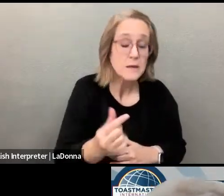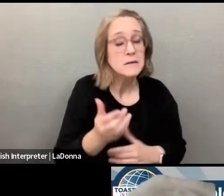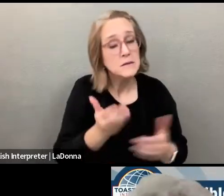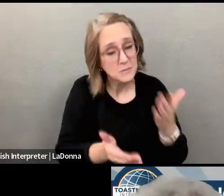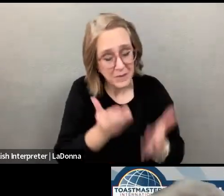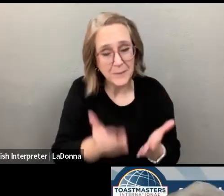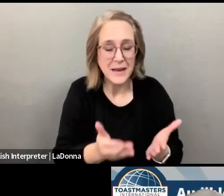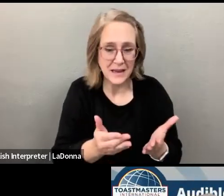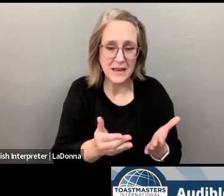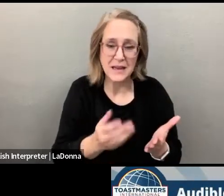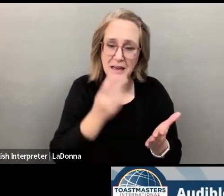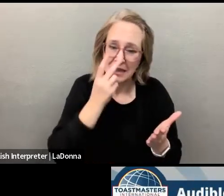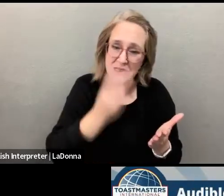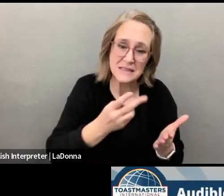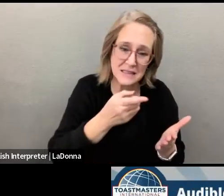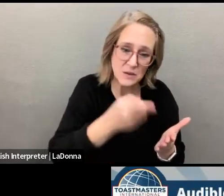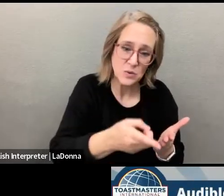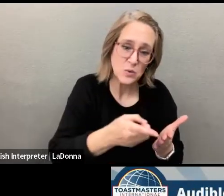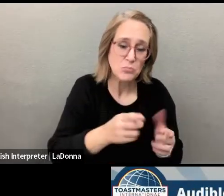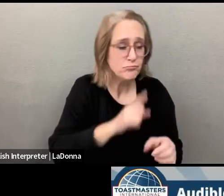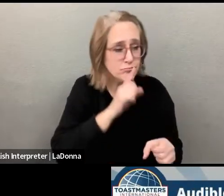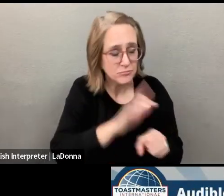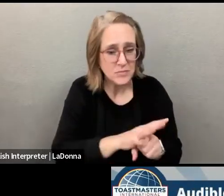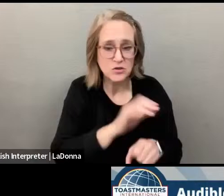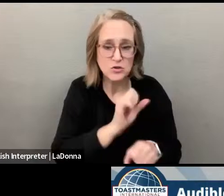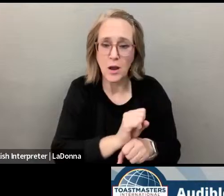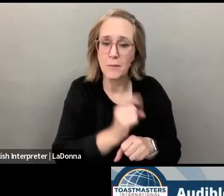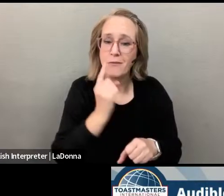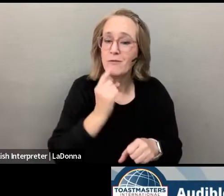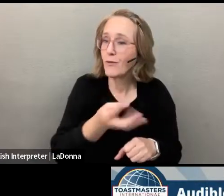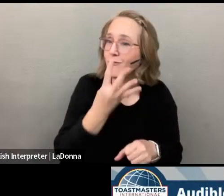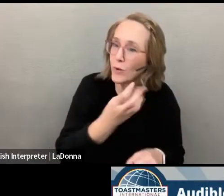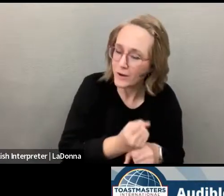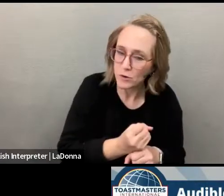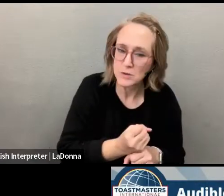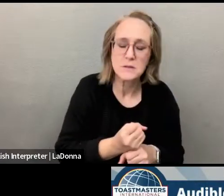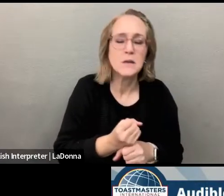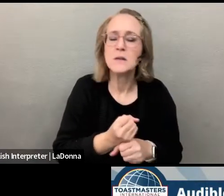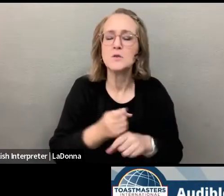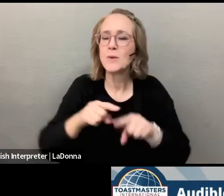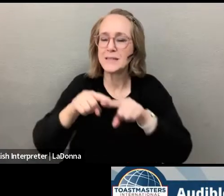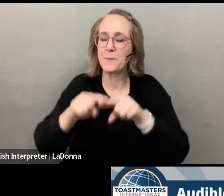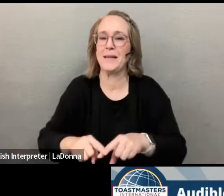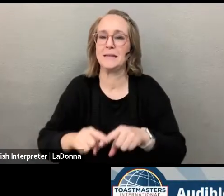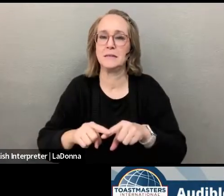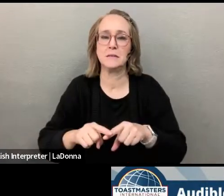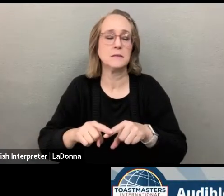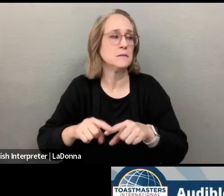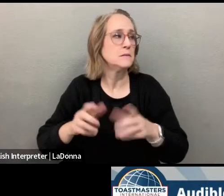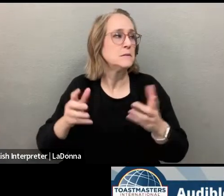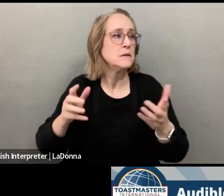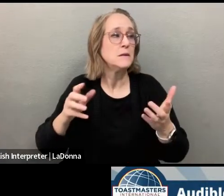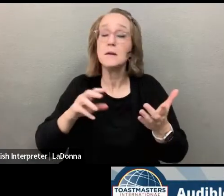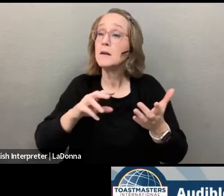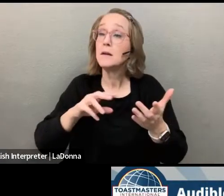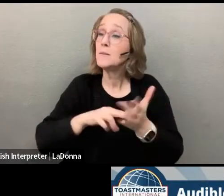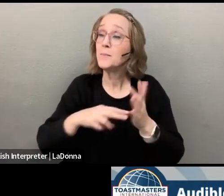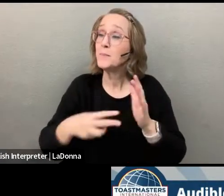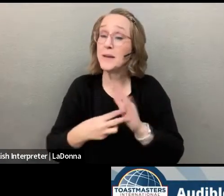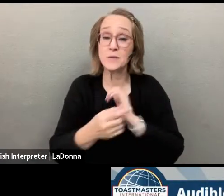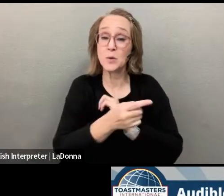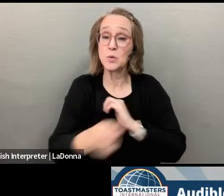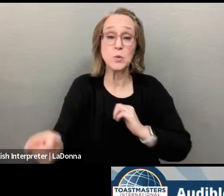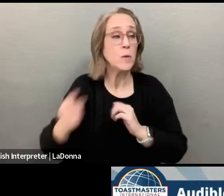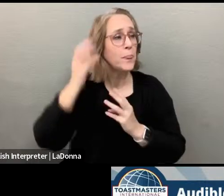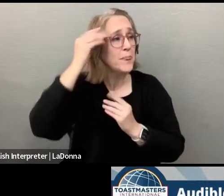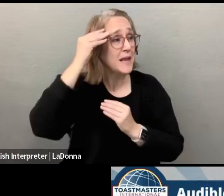plenty of changes coming. The upshot to all of this uncertainty is that this is a great time to try something new. So if you're thinking of